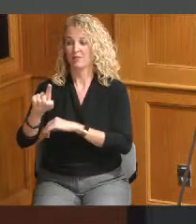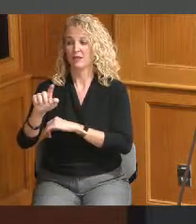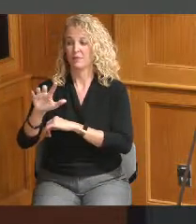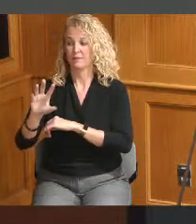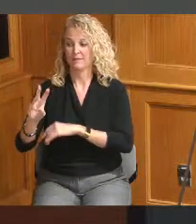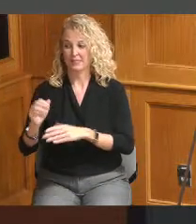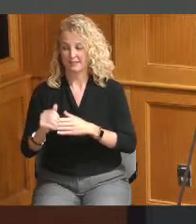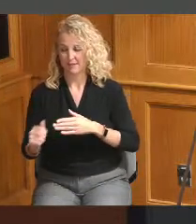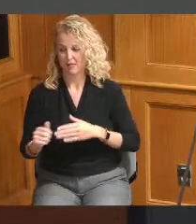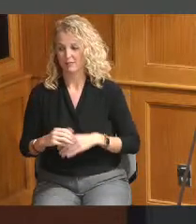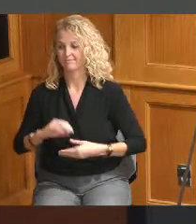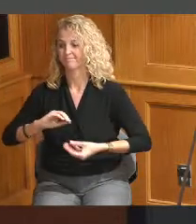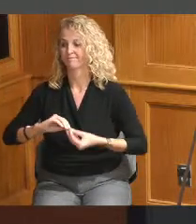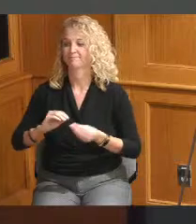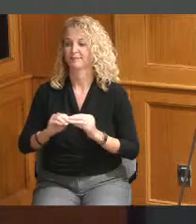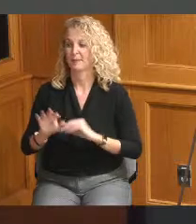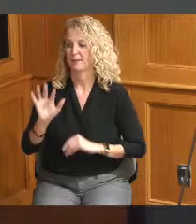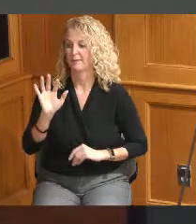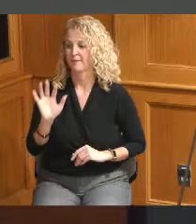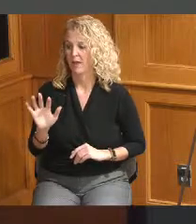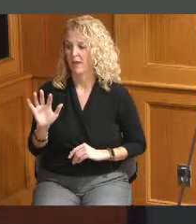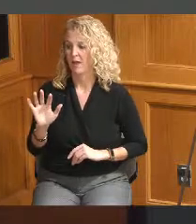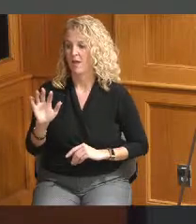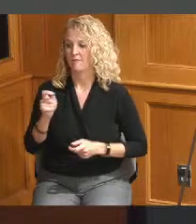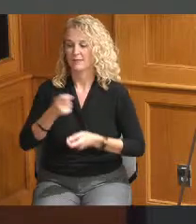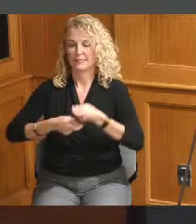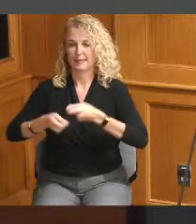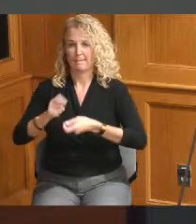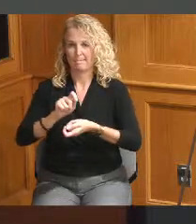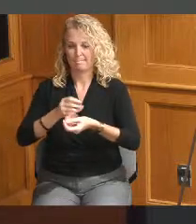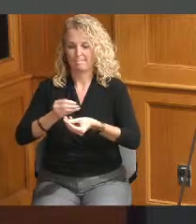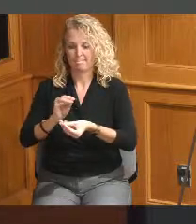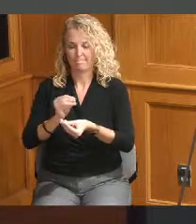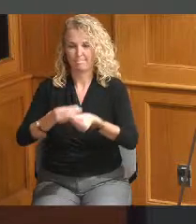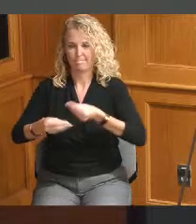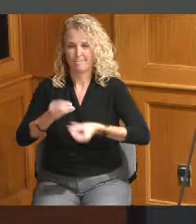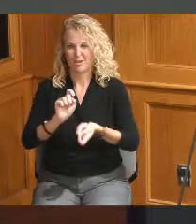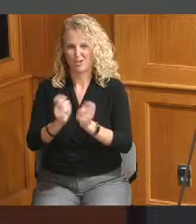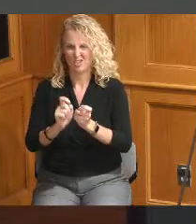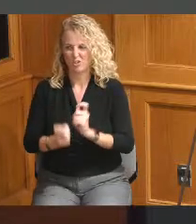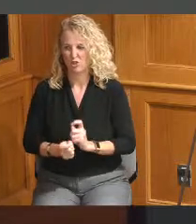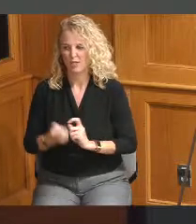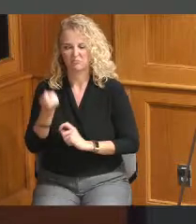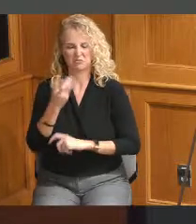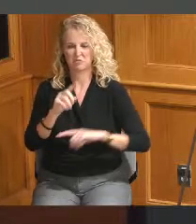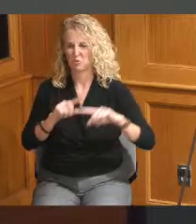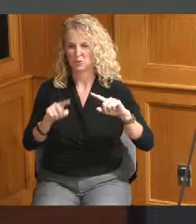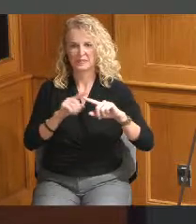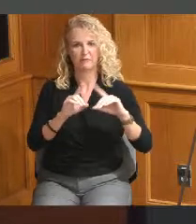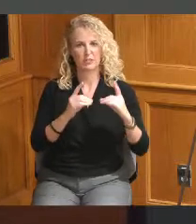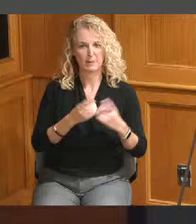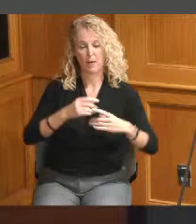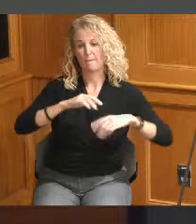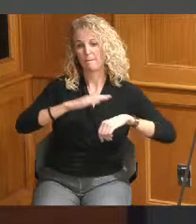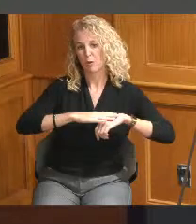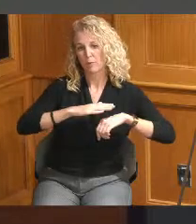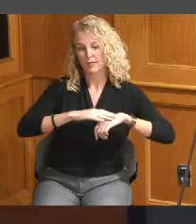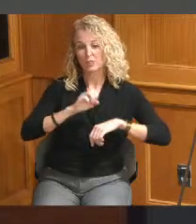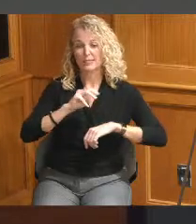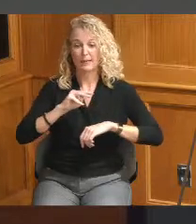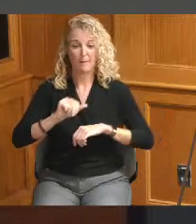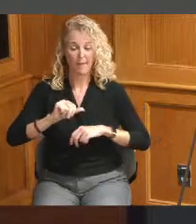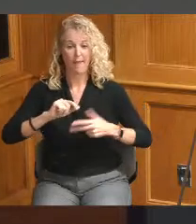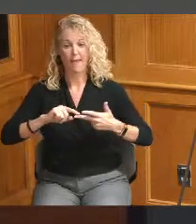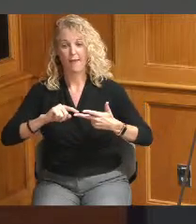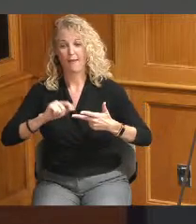$811,156. Item number 5 is a budget adjustment in several departments: probation, EMA,